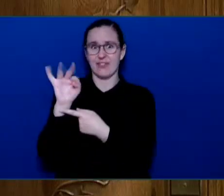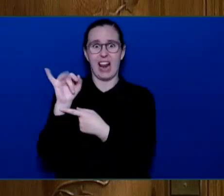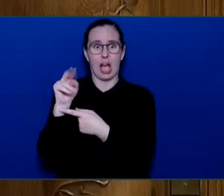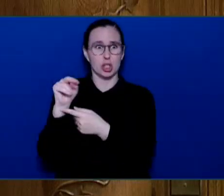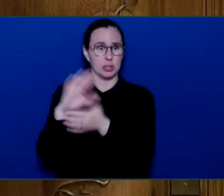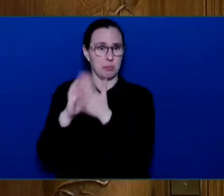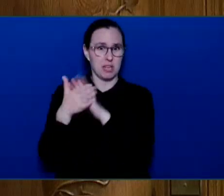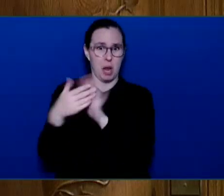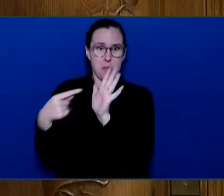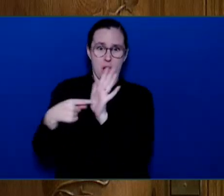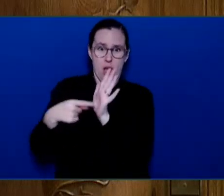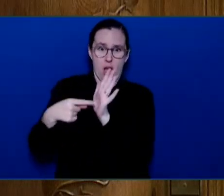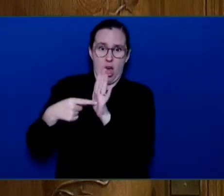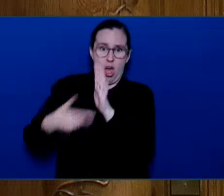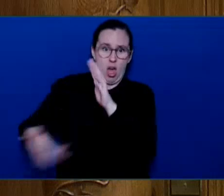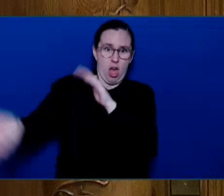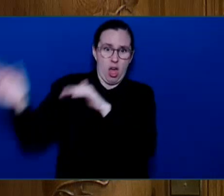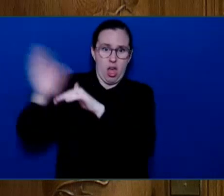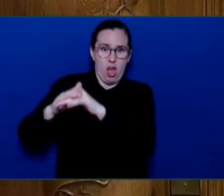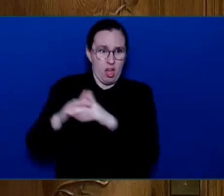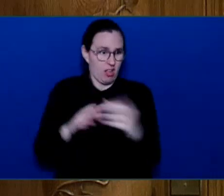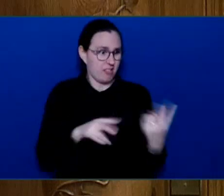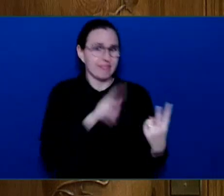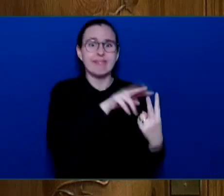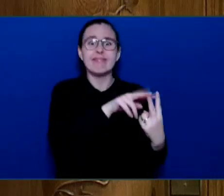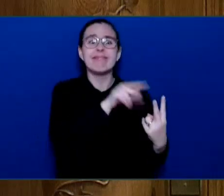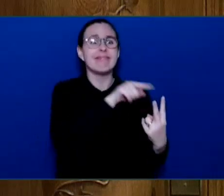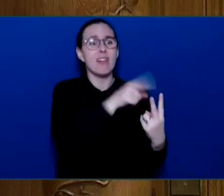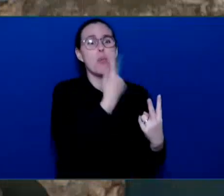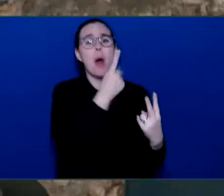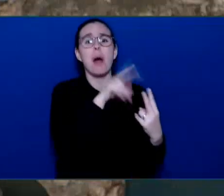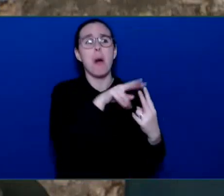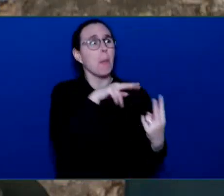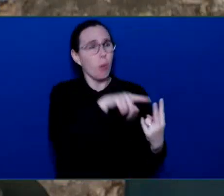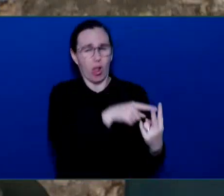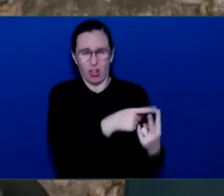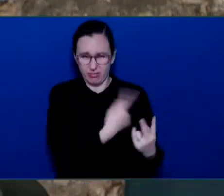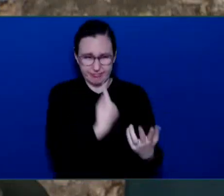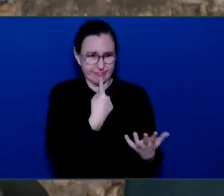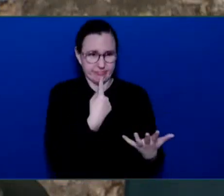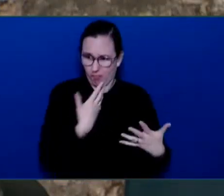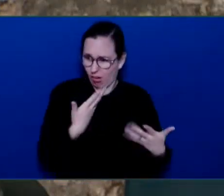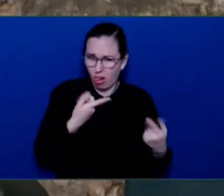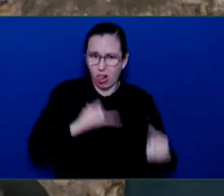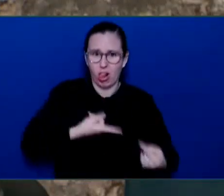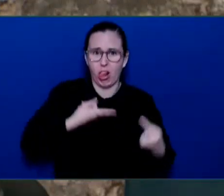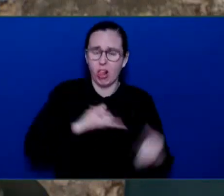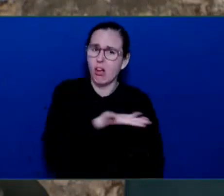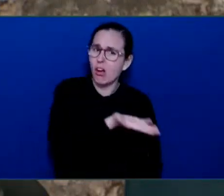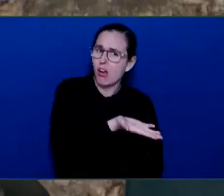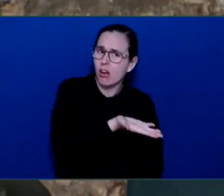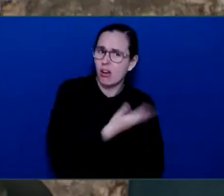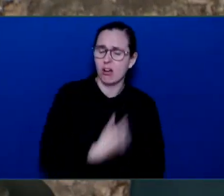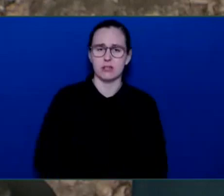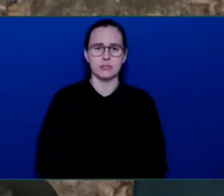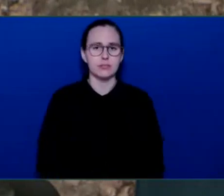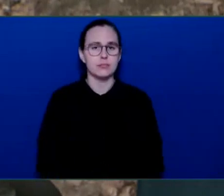Minister of Finance. Thank you, Mr. Speaker, and I thank the member for the question. And actually, there's a bit of good news for the member